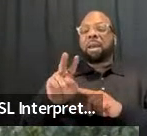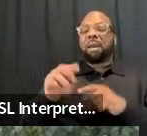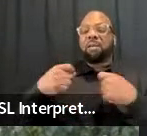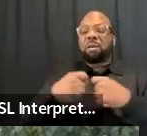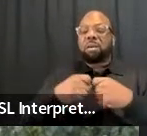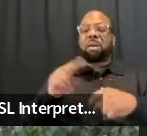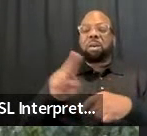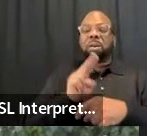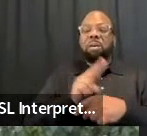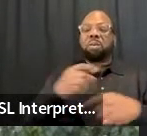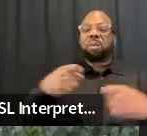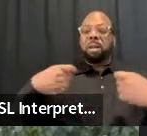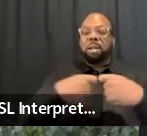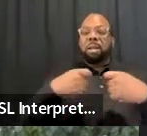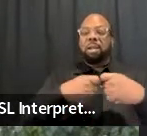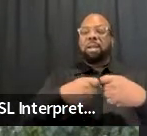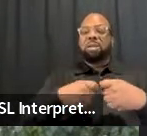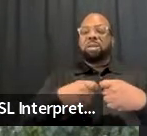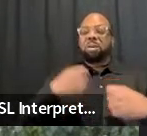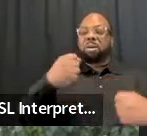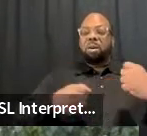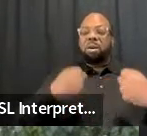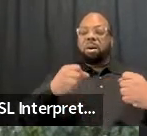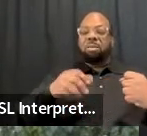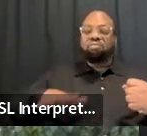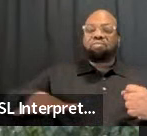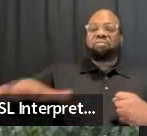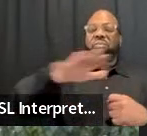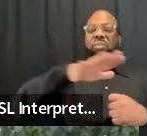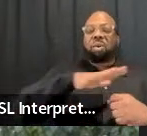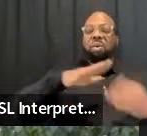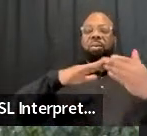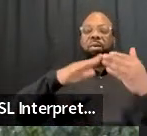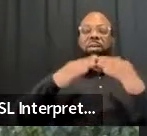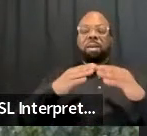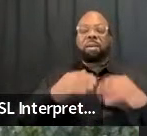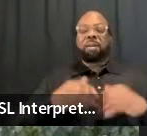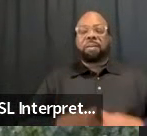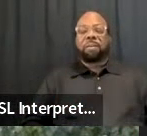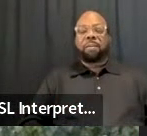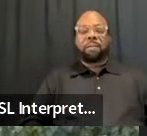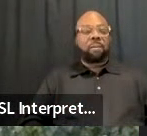electric vehicles across the city. Next slide.